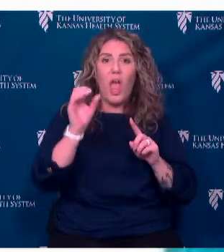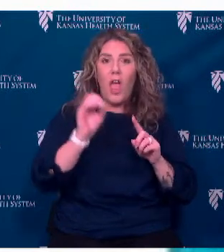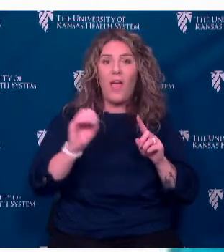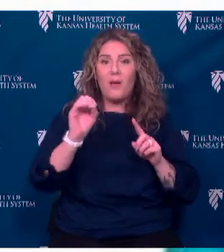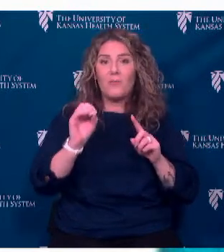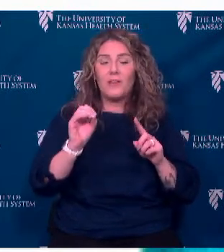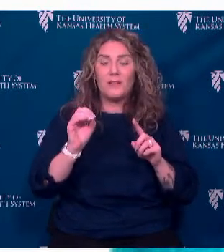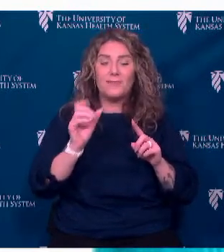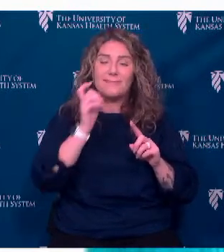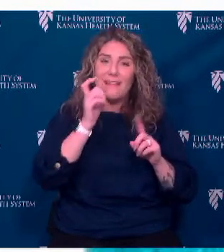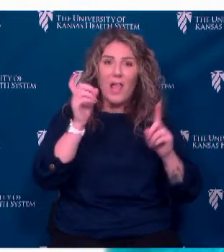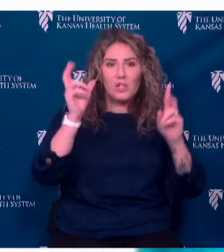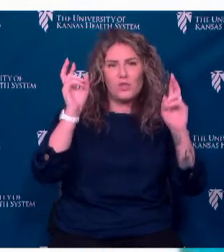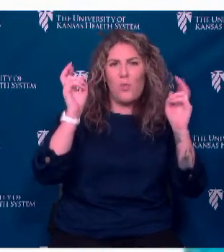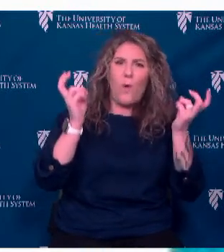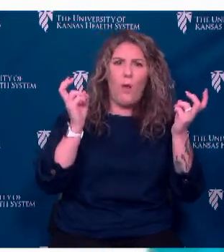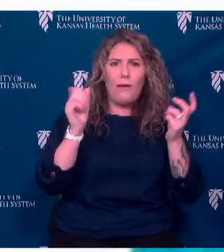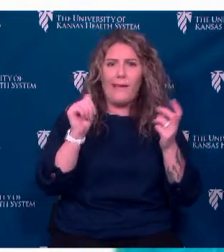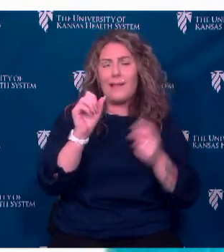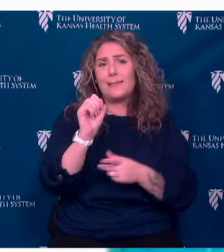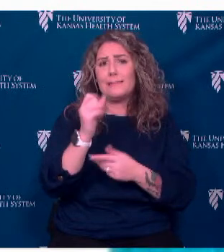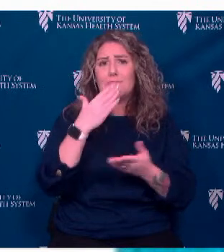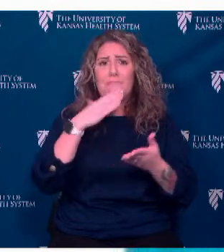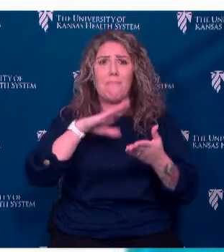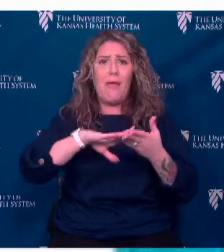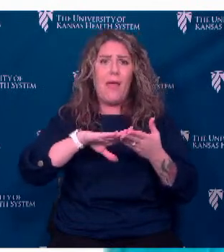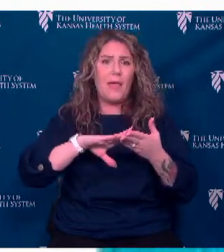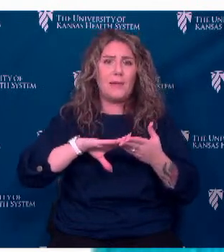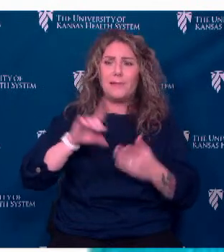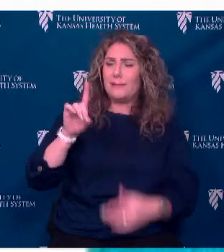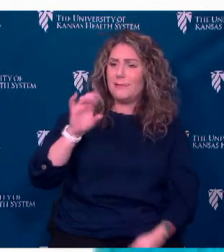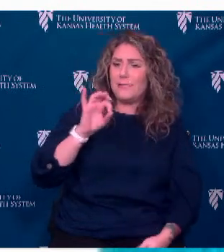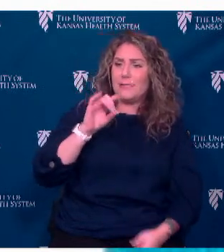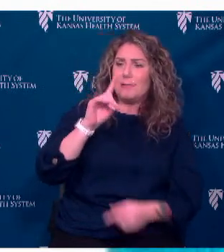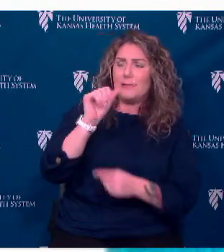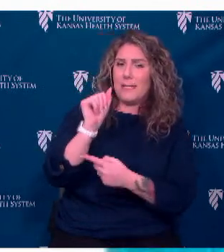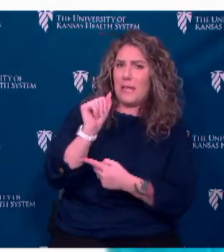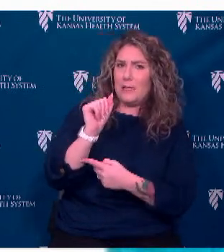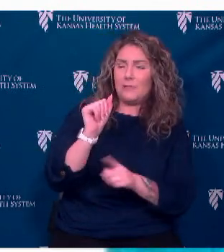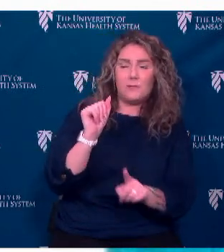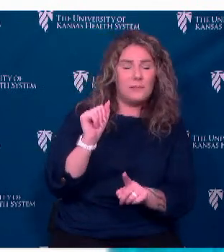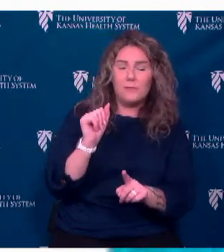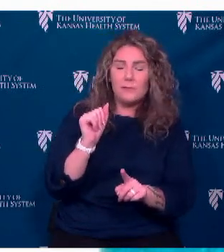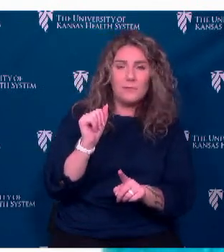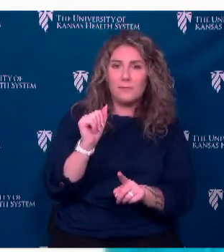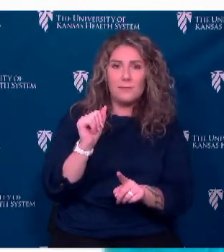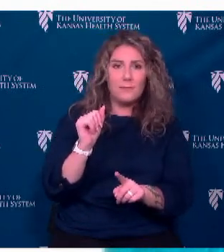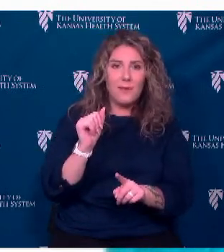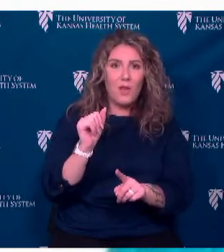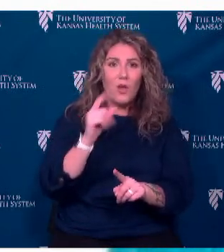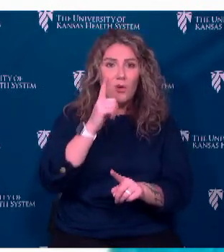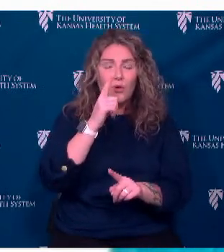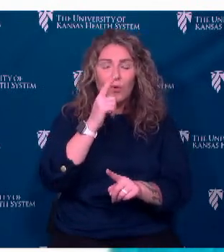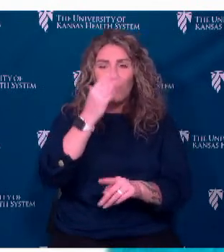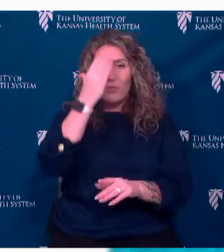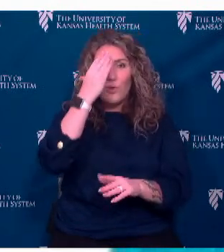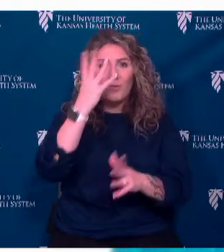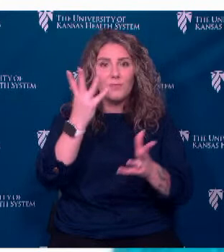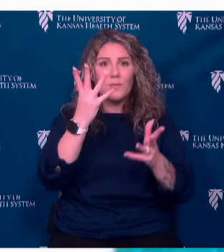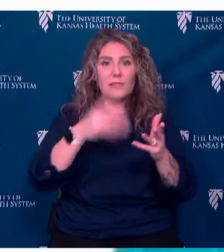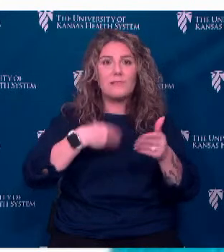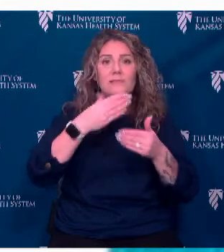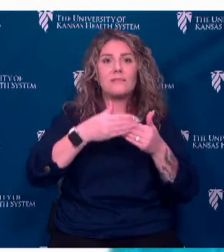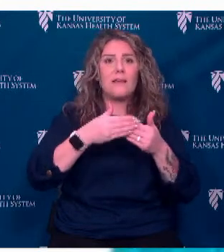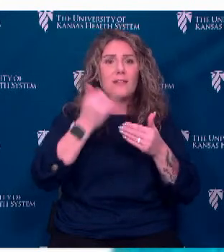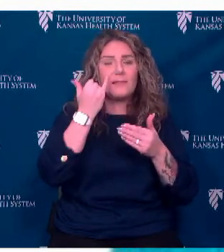wasn't, quote, as bad, end quote, as Delta. Who knows what's next after Delta? We'll have another Delta.